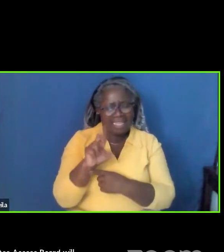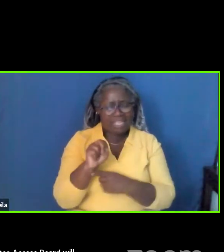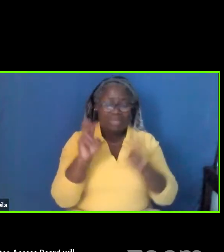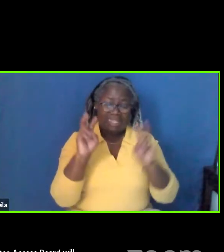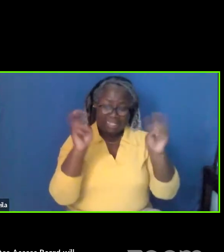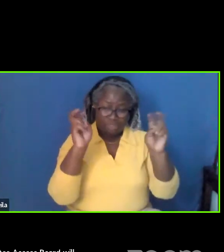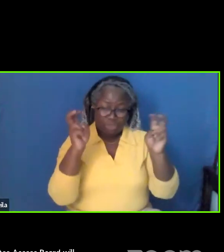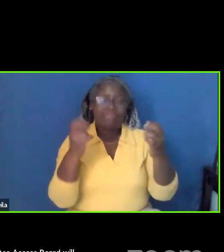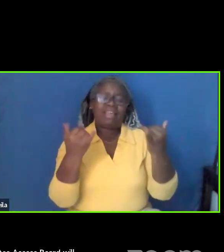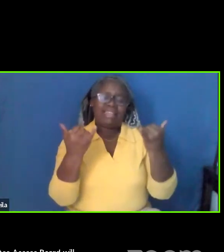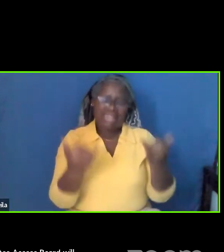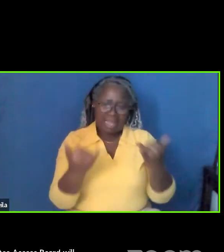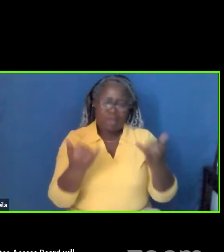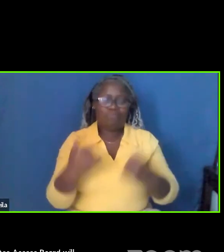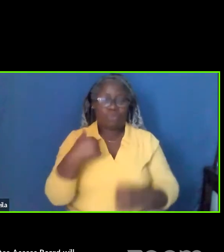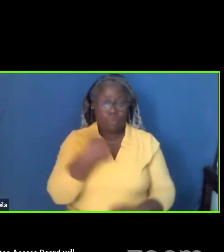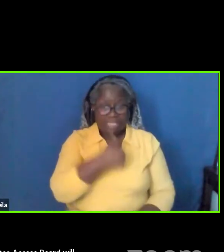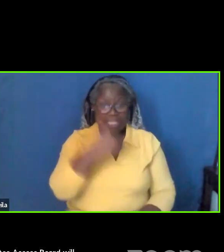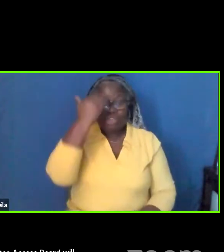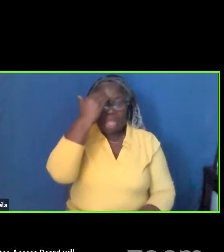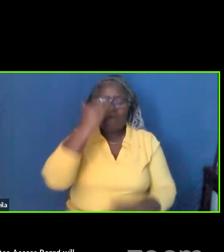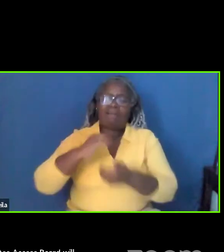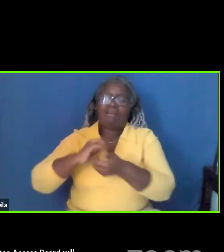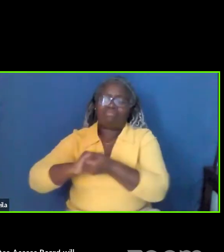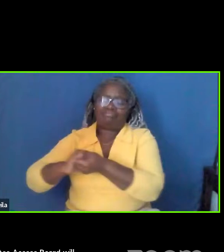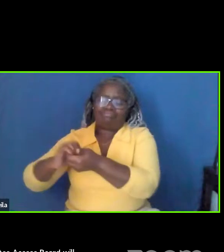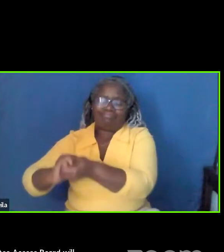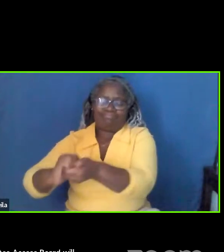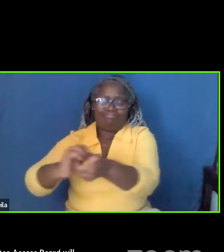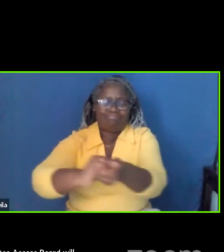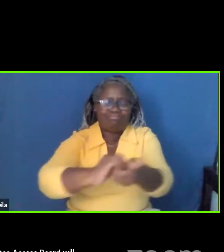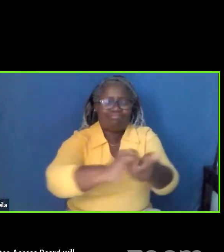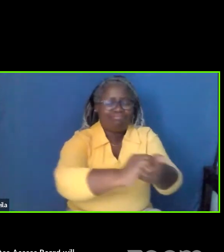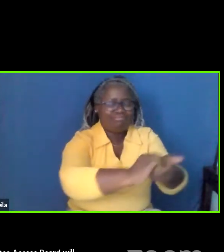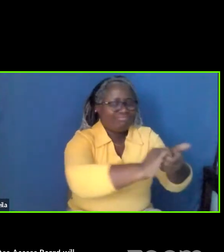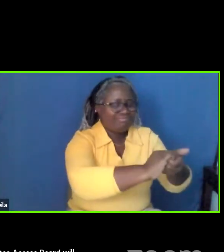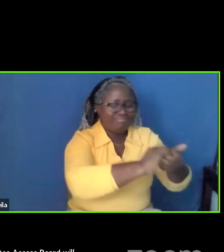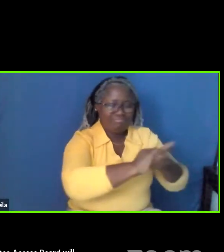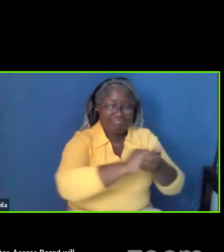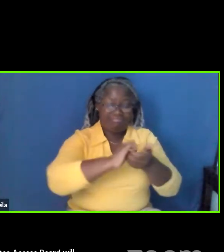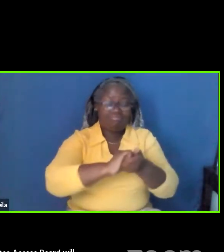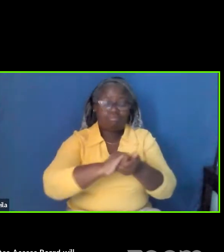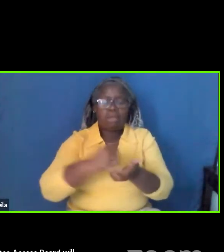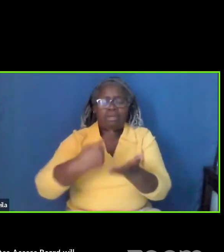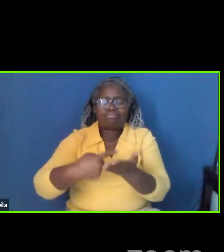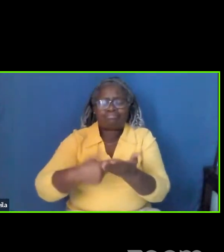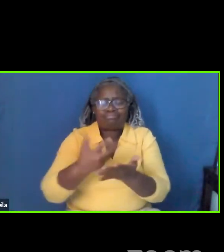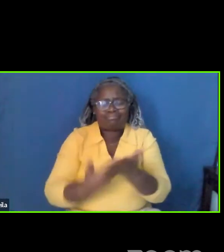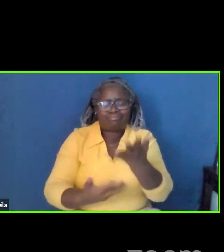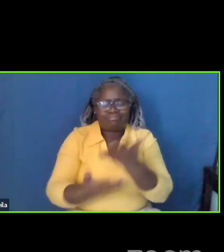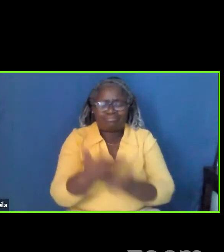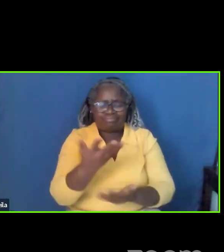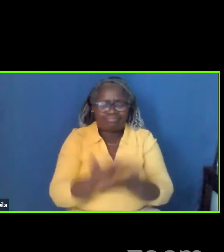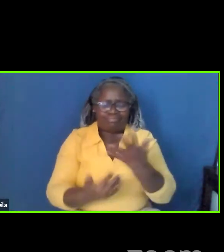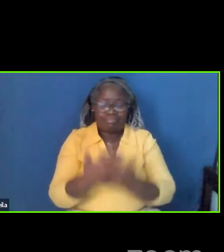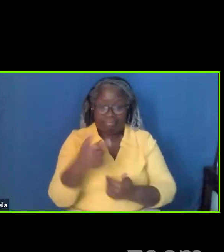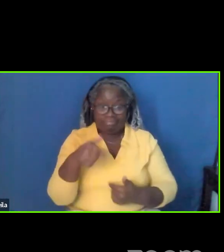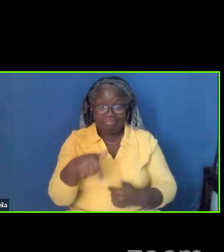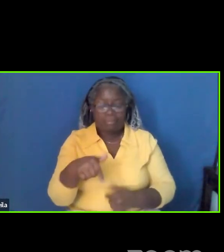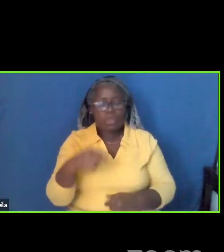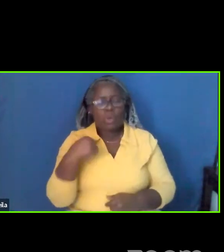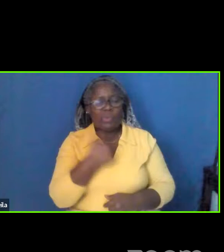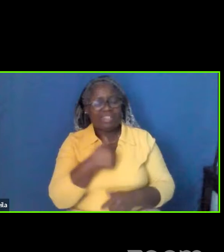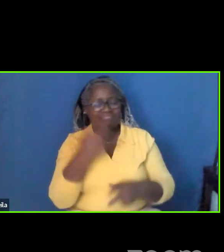and project. So we look forward to rallying the excitement that we've always